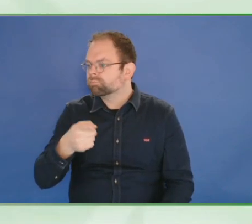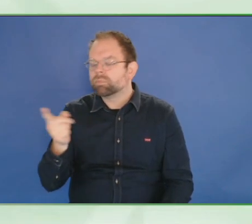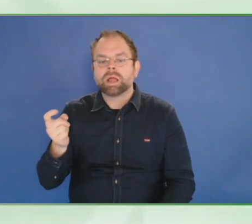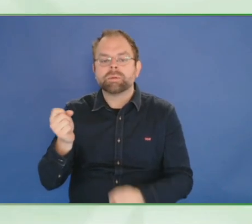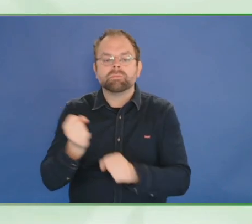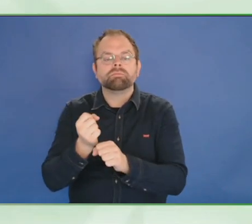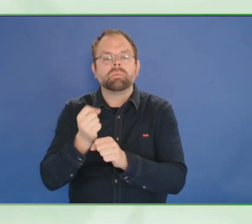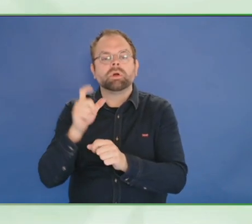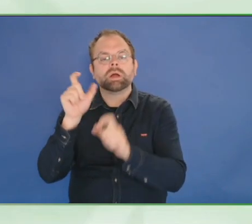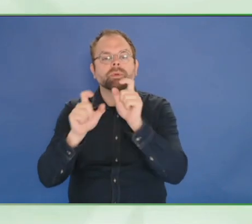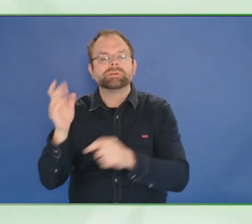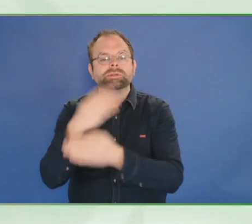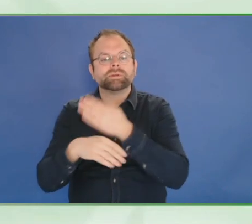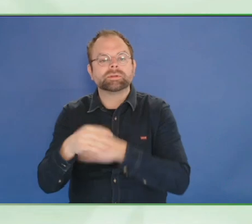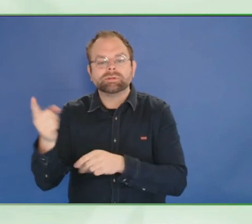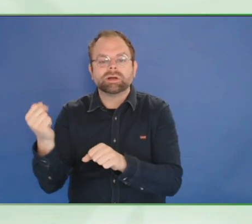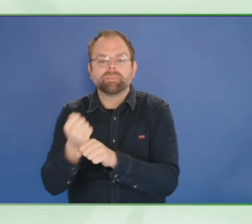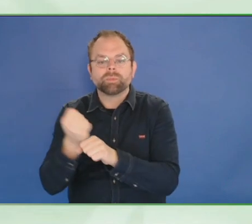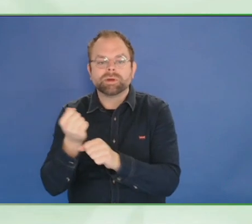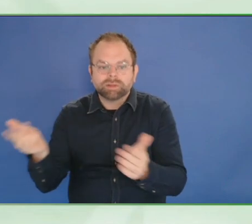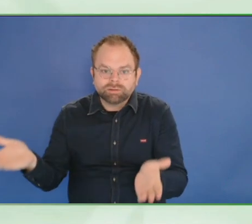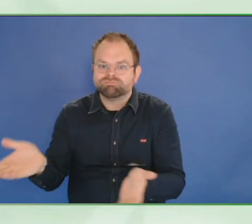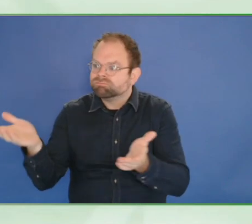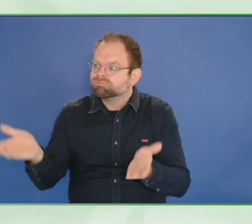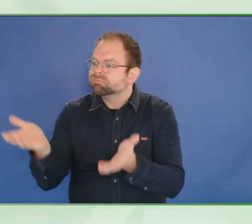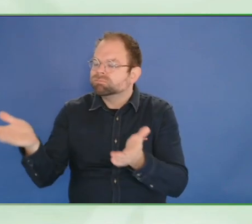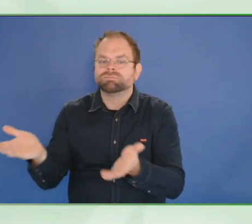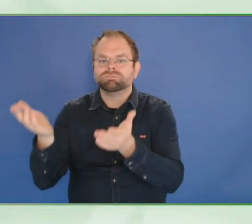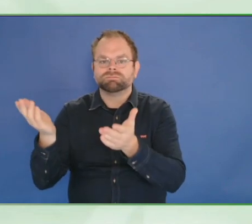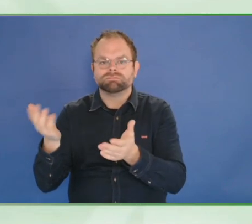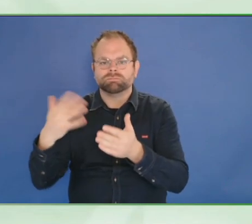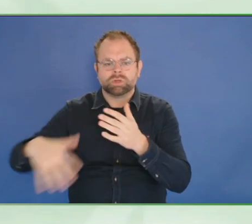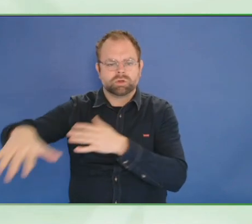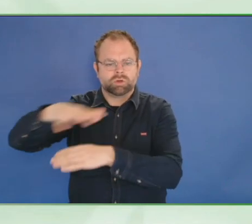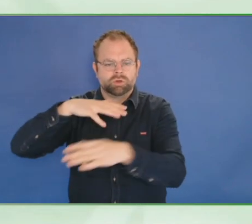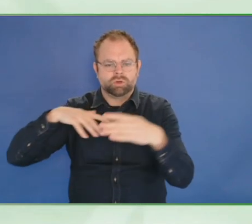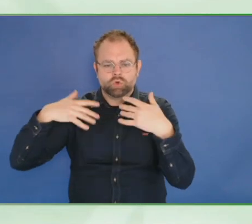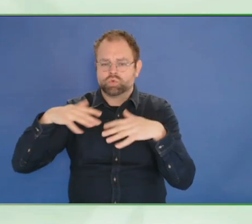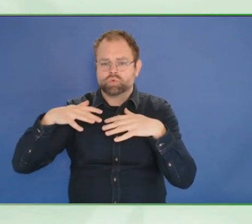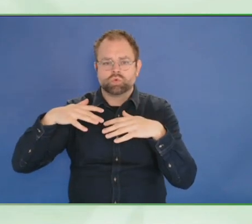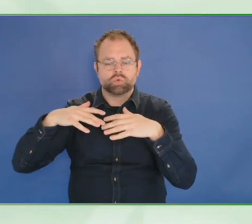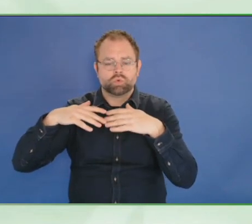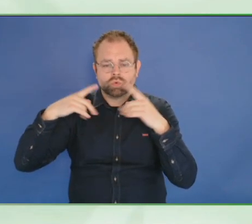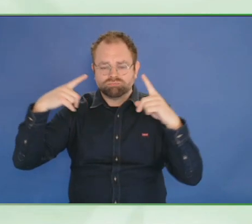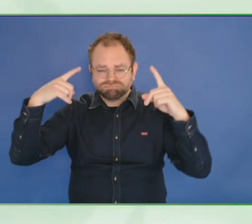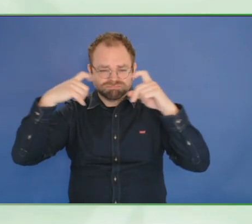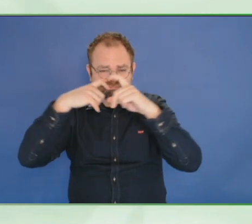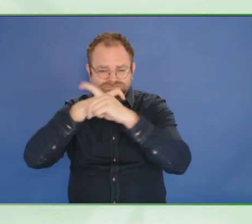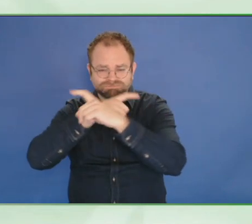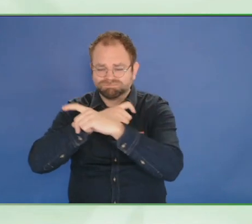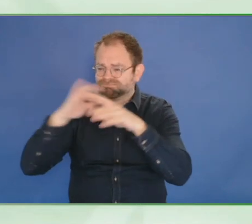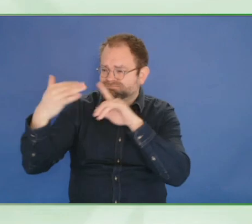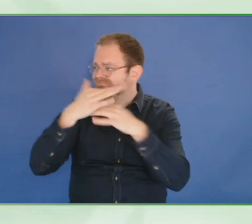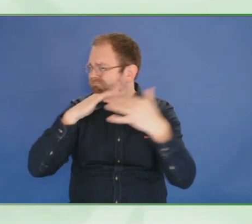most complex circumstances in the world. We know that if